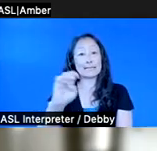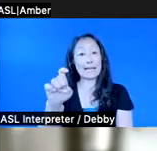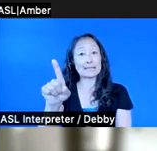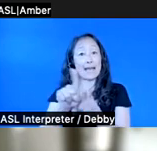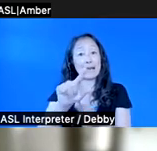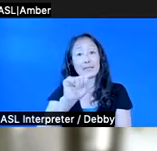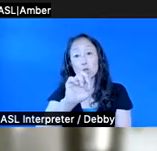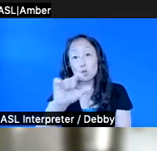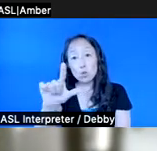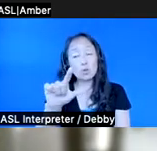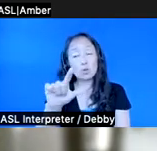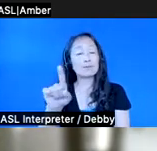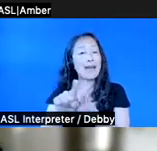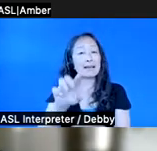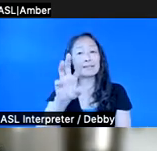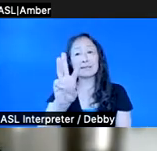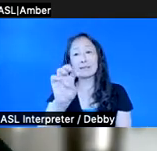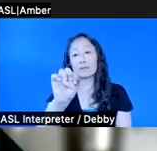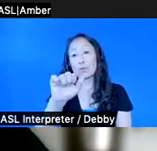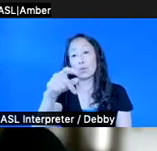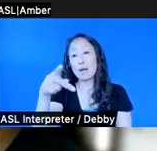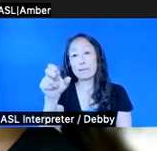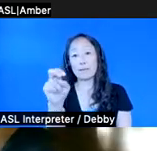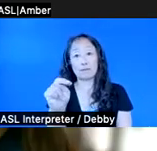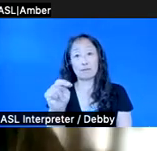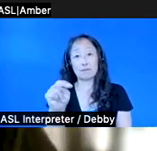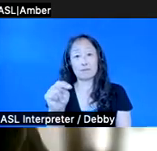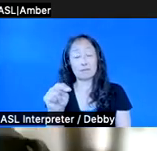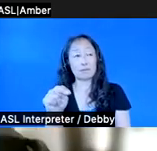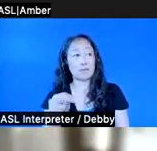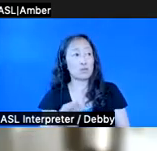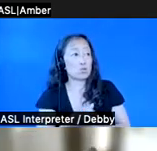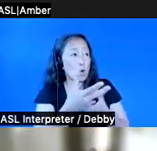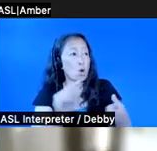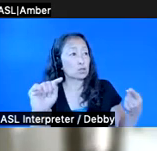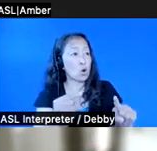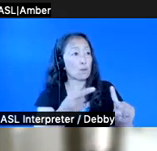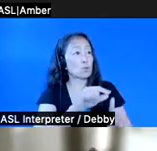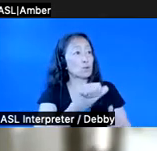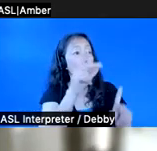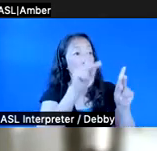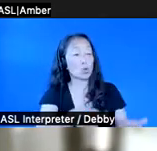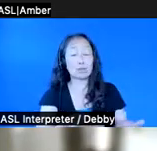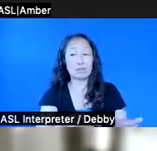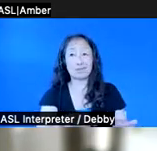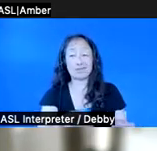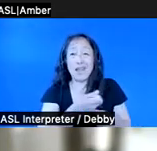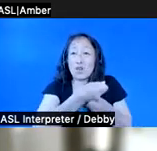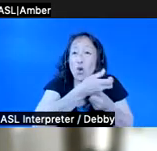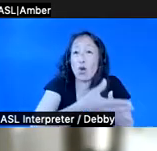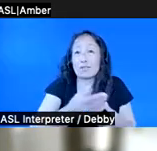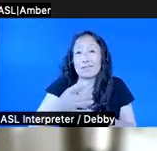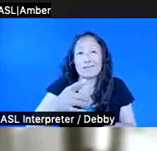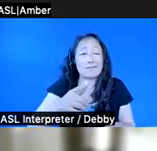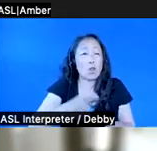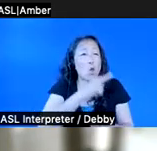and causing what can be lifelong trauma for that person. Well, I would add about, you know, finding